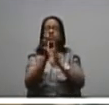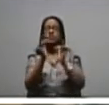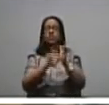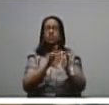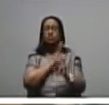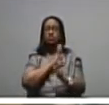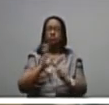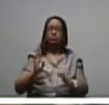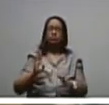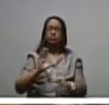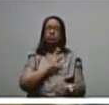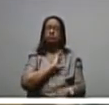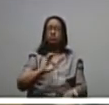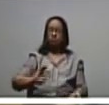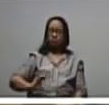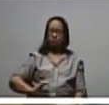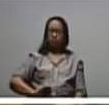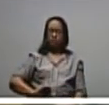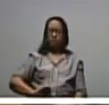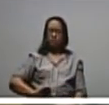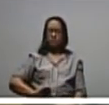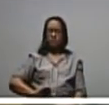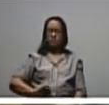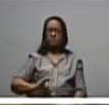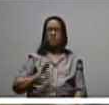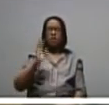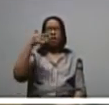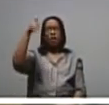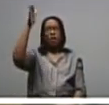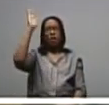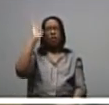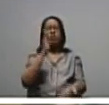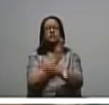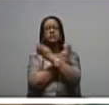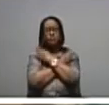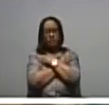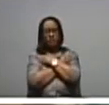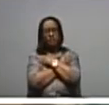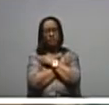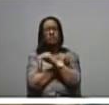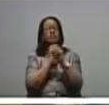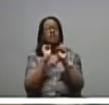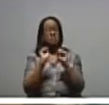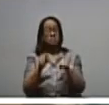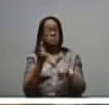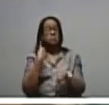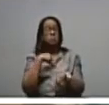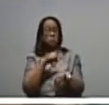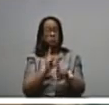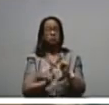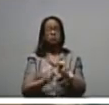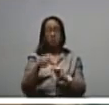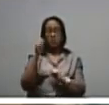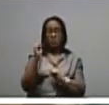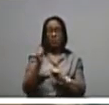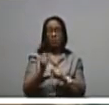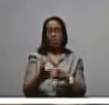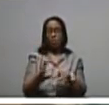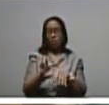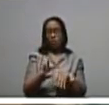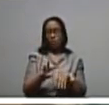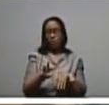Now, Trinitarians, love of freeness. That is to get something at